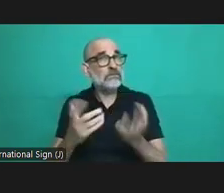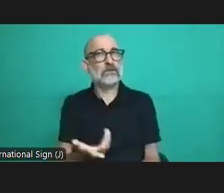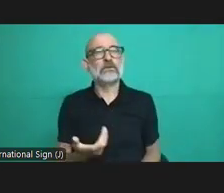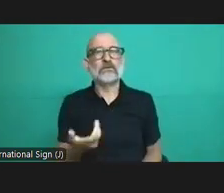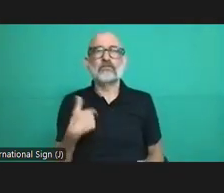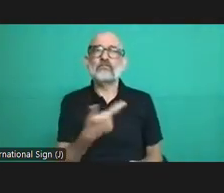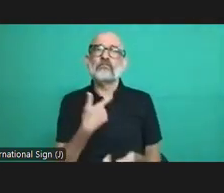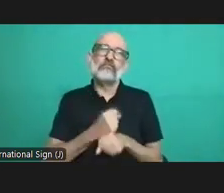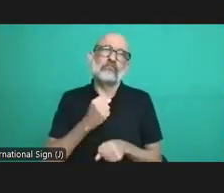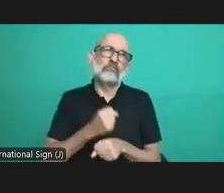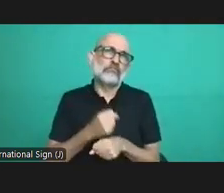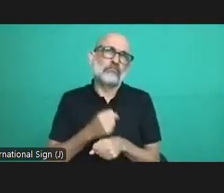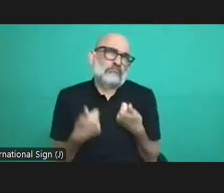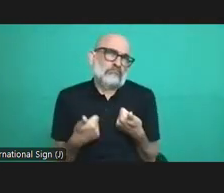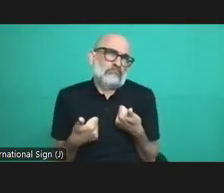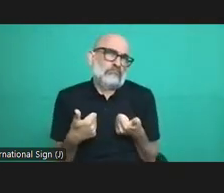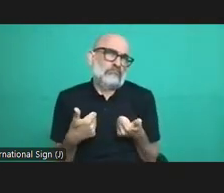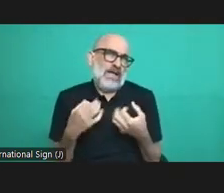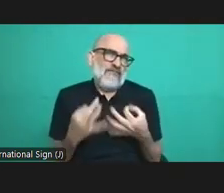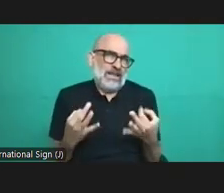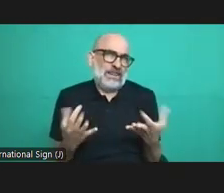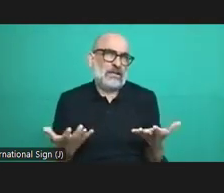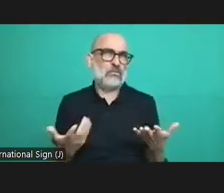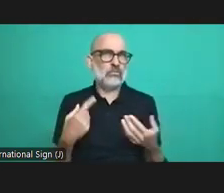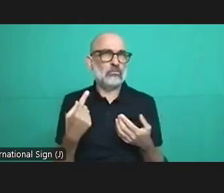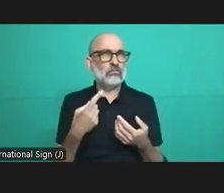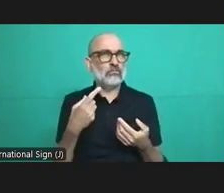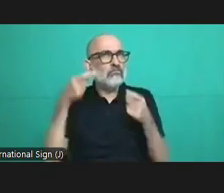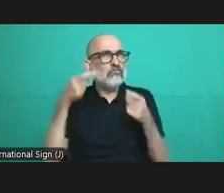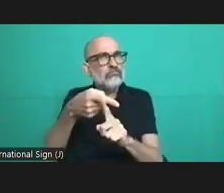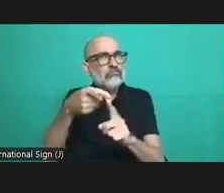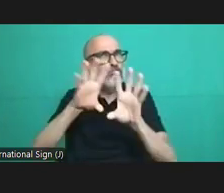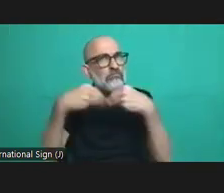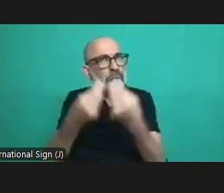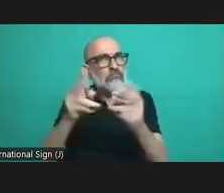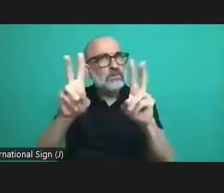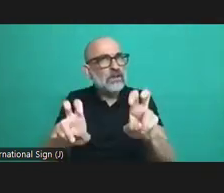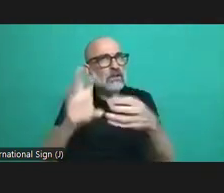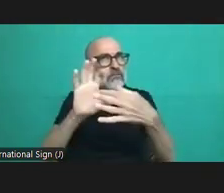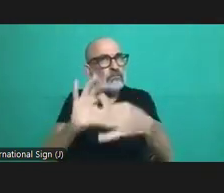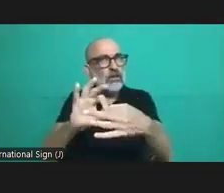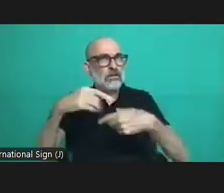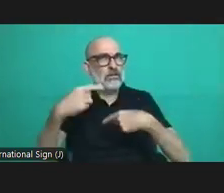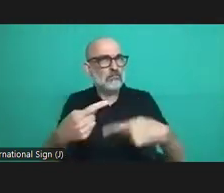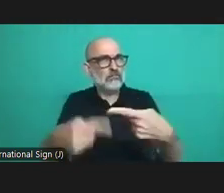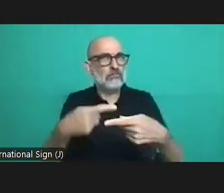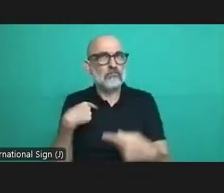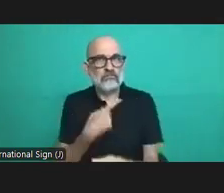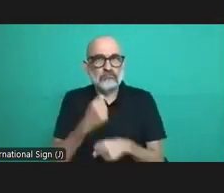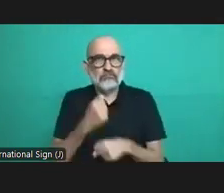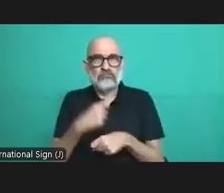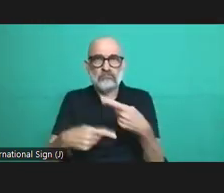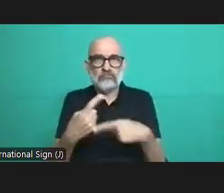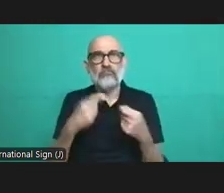to have very clearly the indicators that we will use to monitor the delivery of health services at all